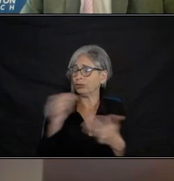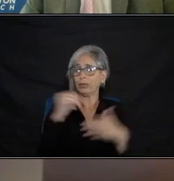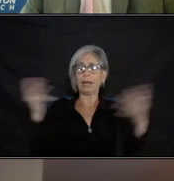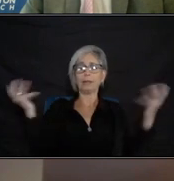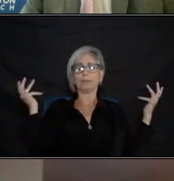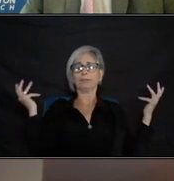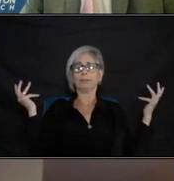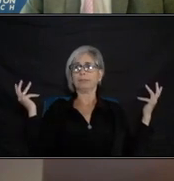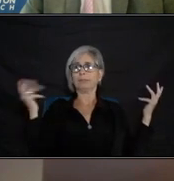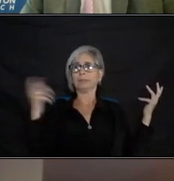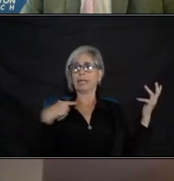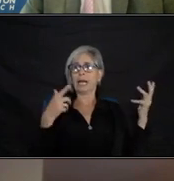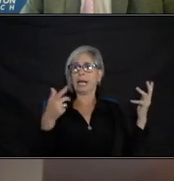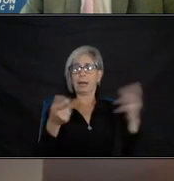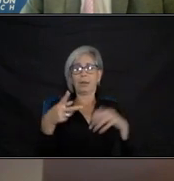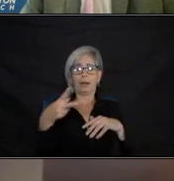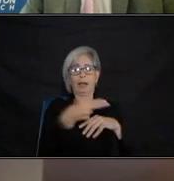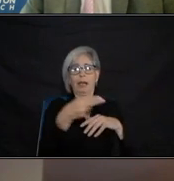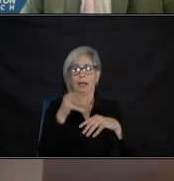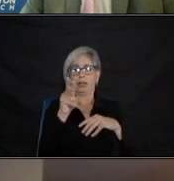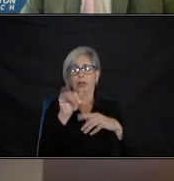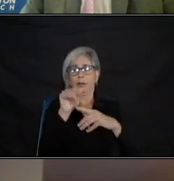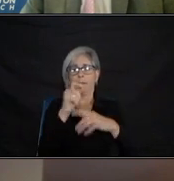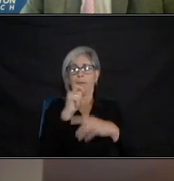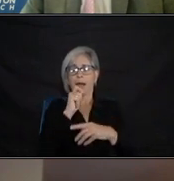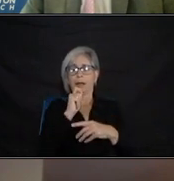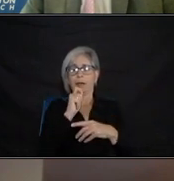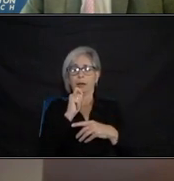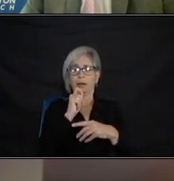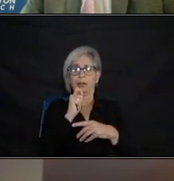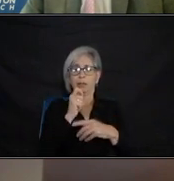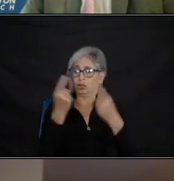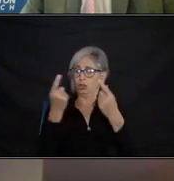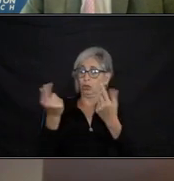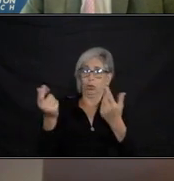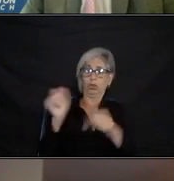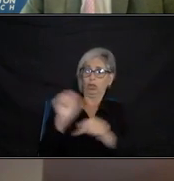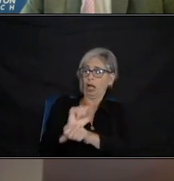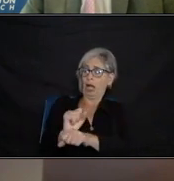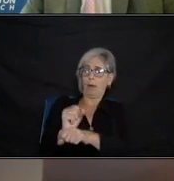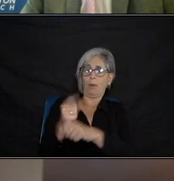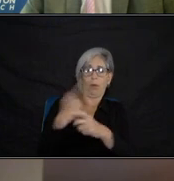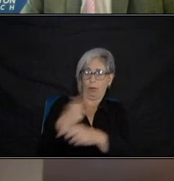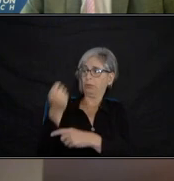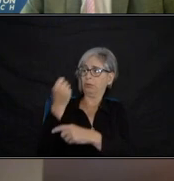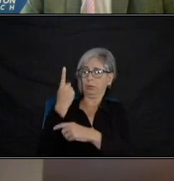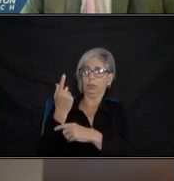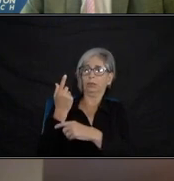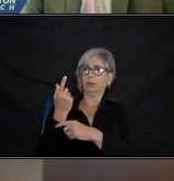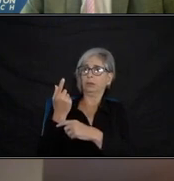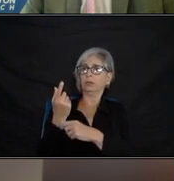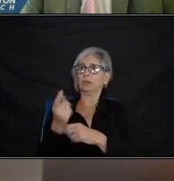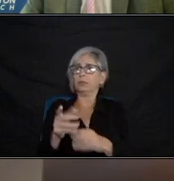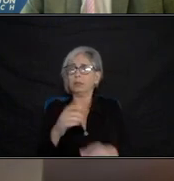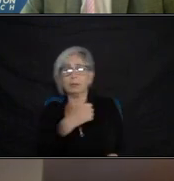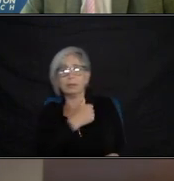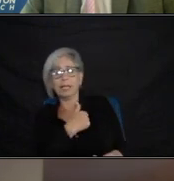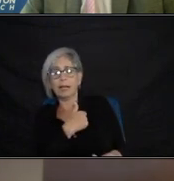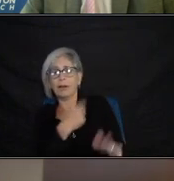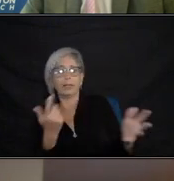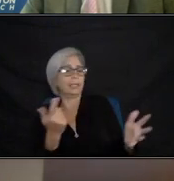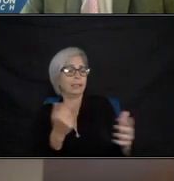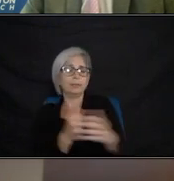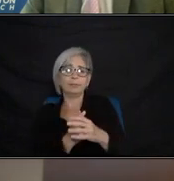seat. I'm gonna cut your microphone. Please take your own due diligence. We understand you're not engineers. We understand. Oh, I'm sorry, Ms.